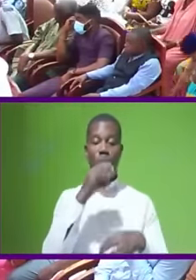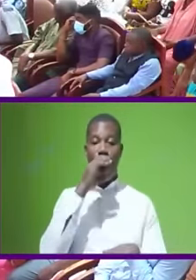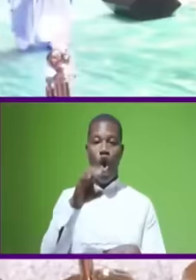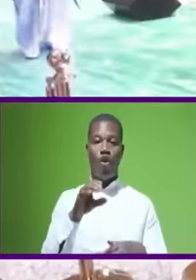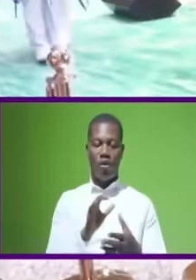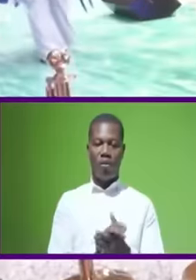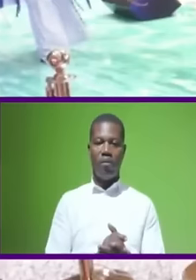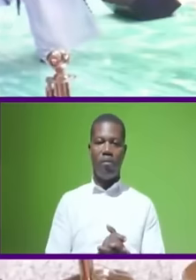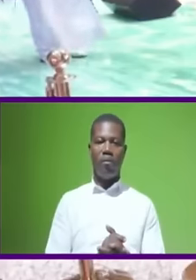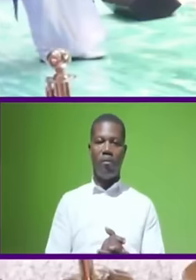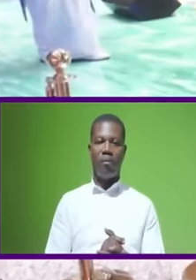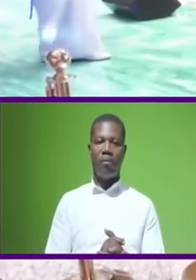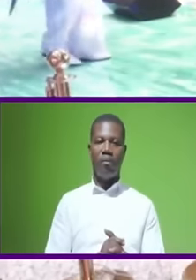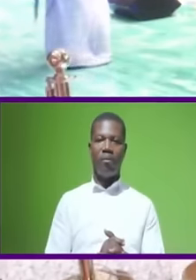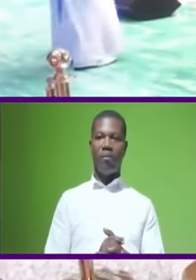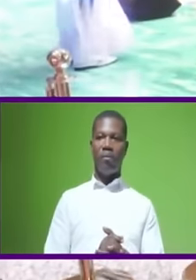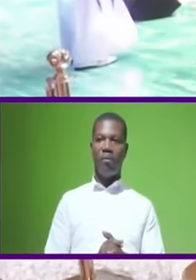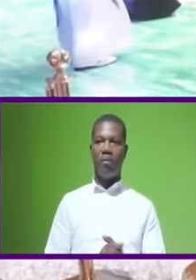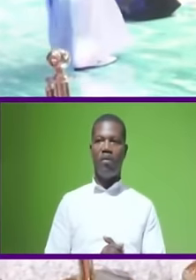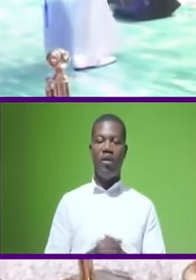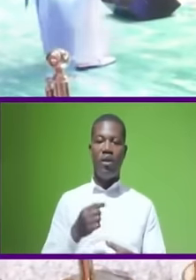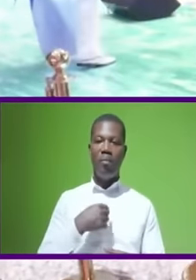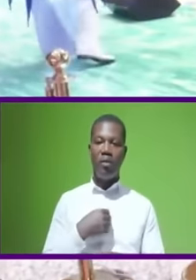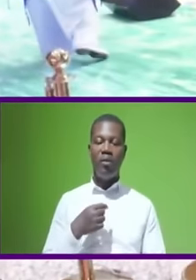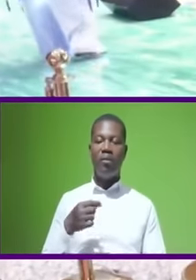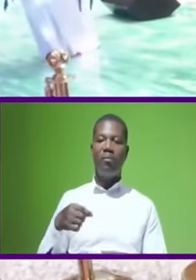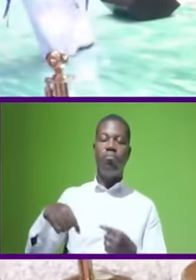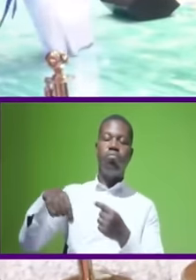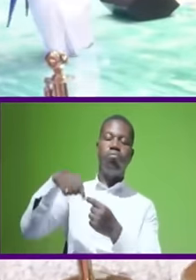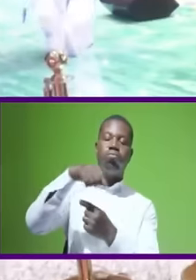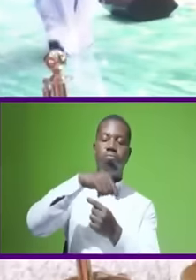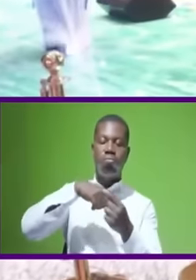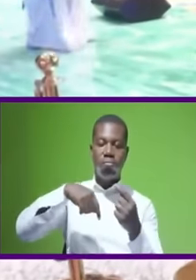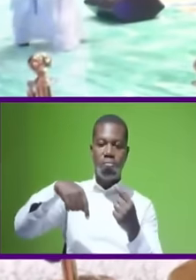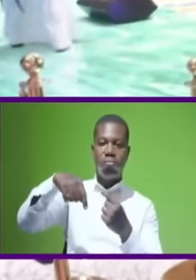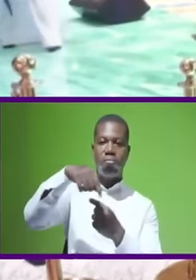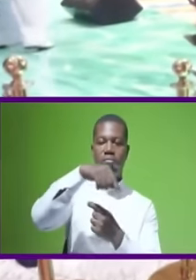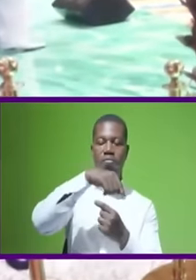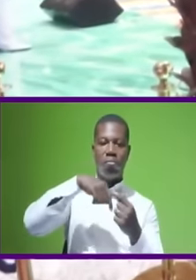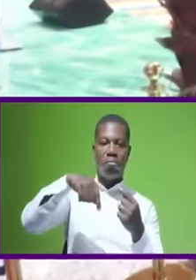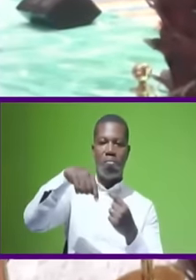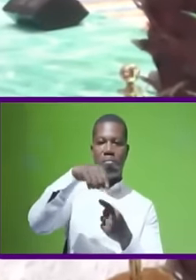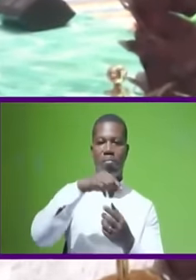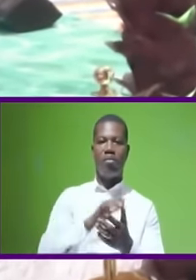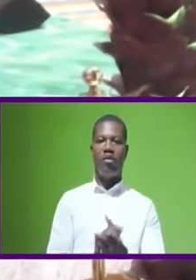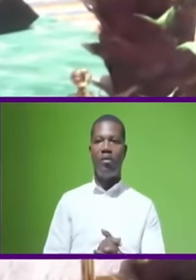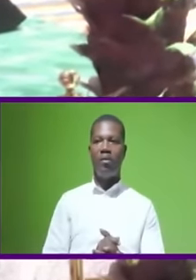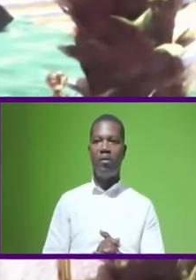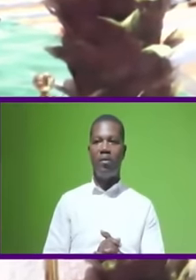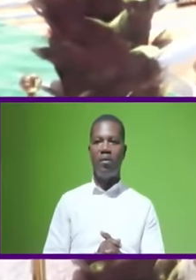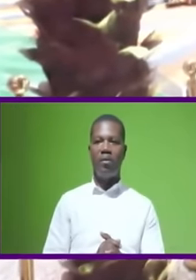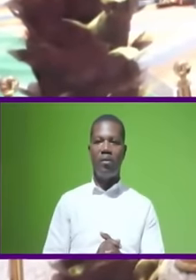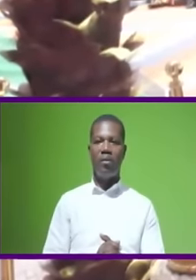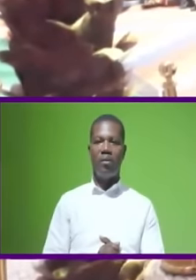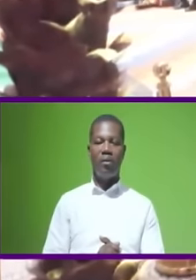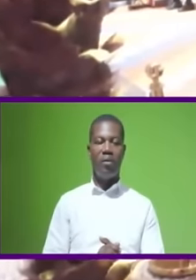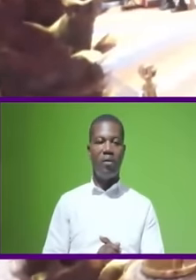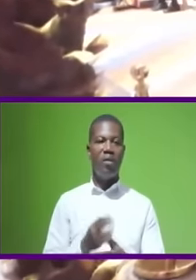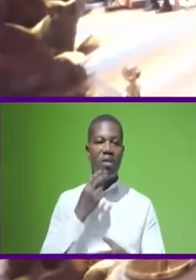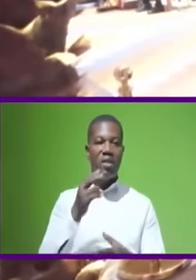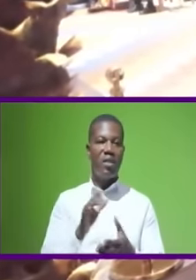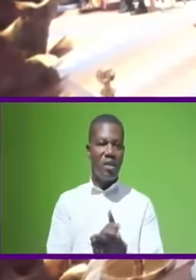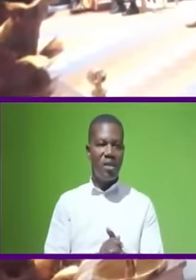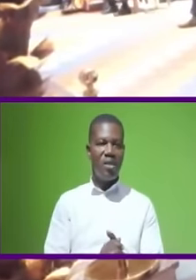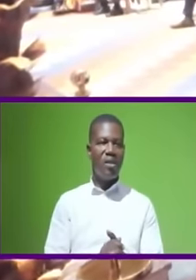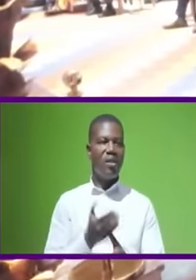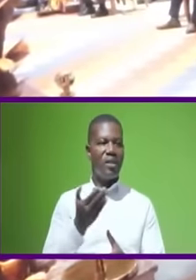heat in this auditorium, I have been combing around for solutions. And